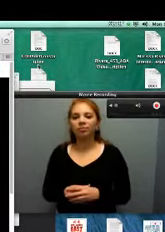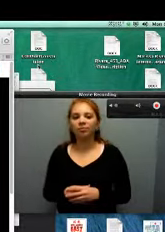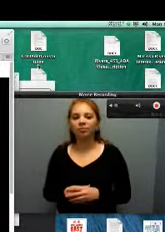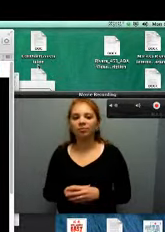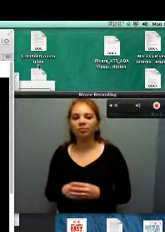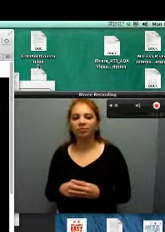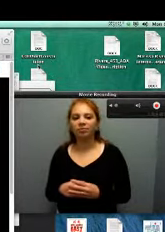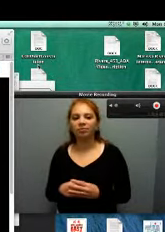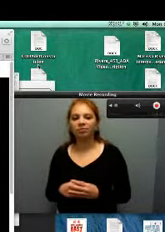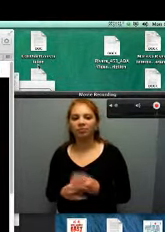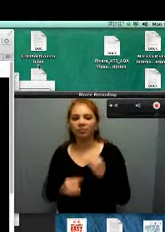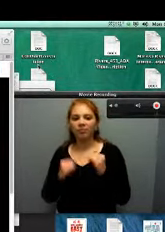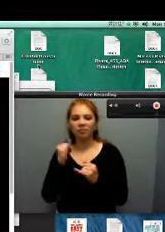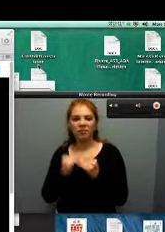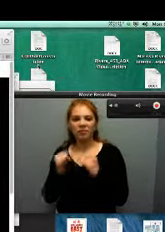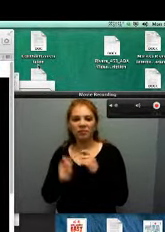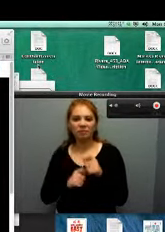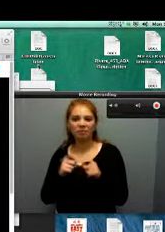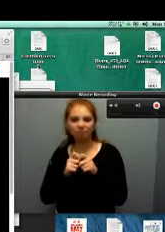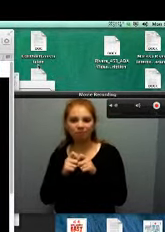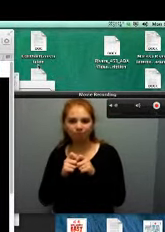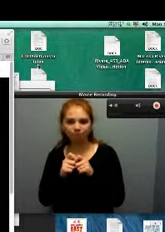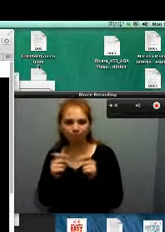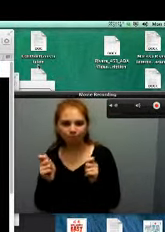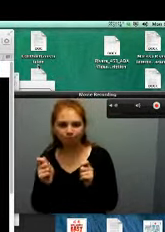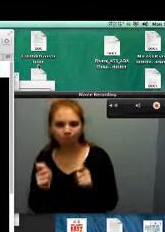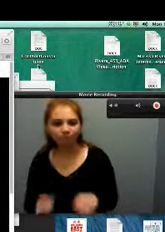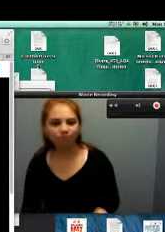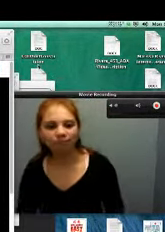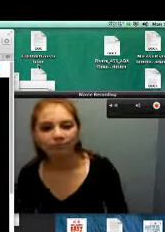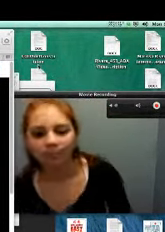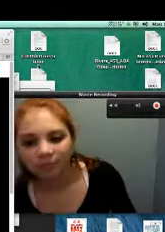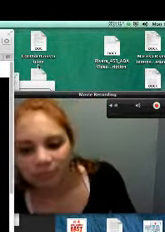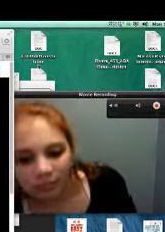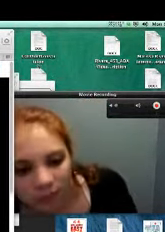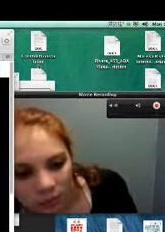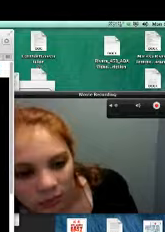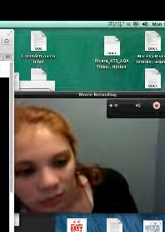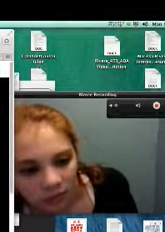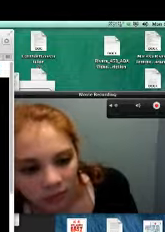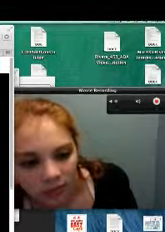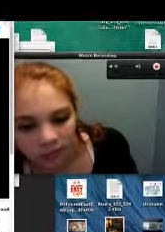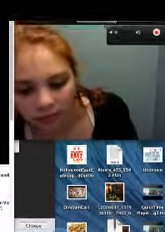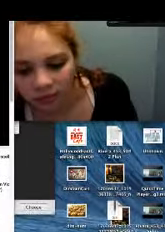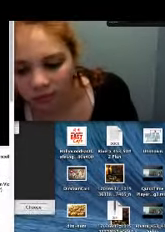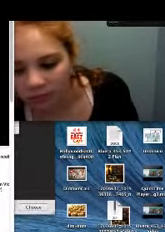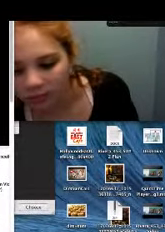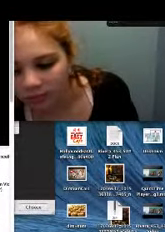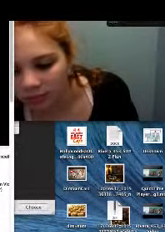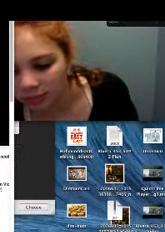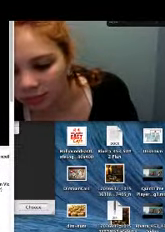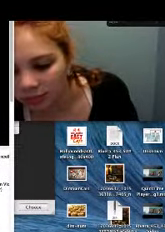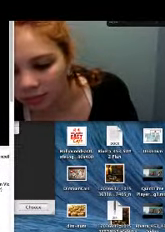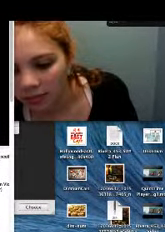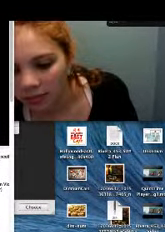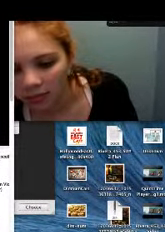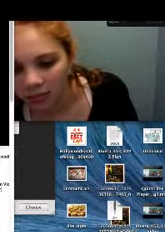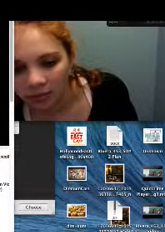Okay, so the best measurement is objective.